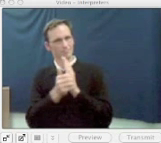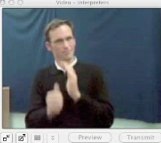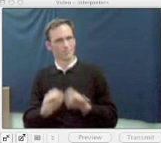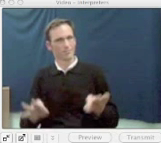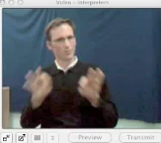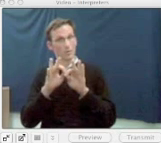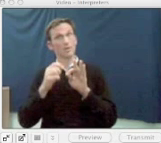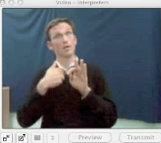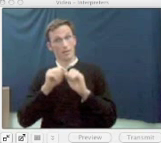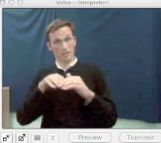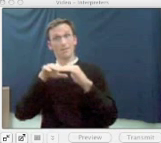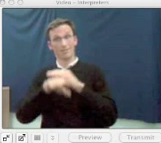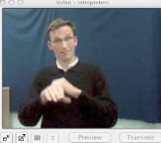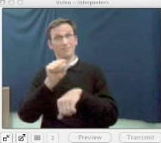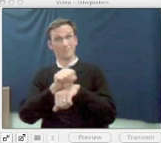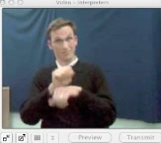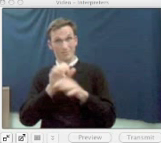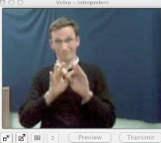or not.